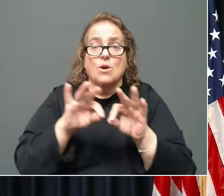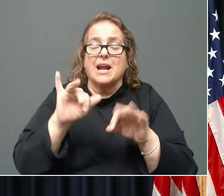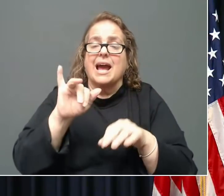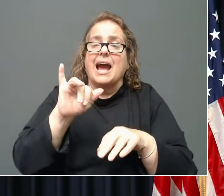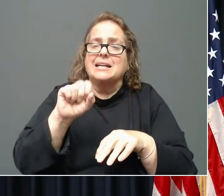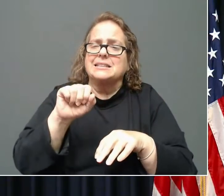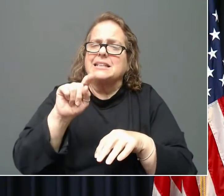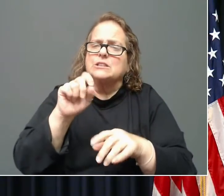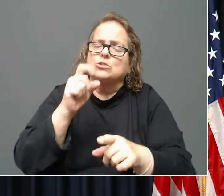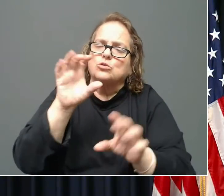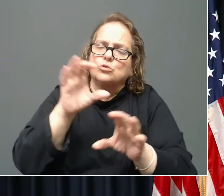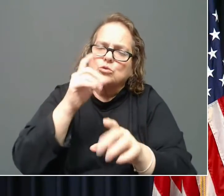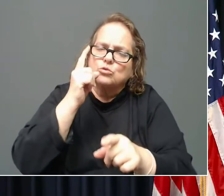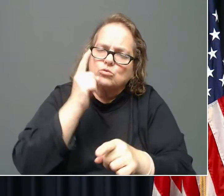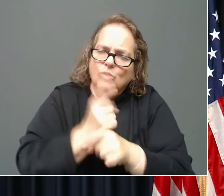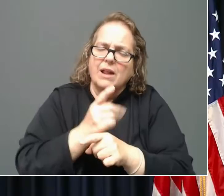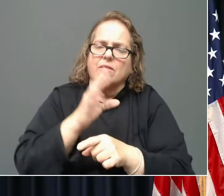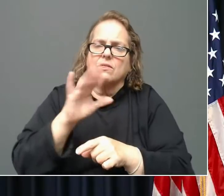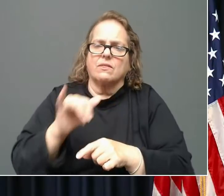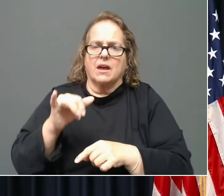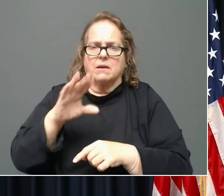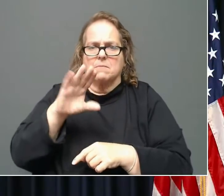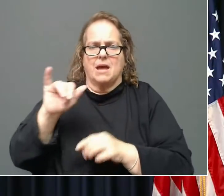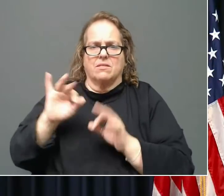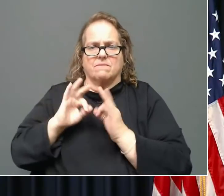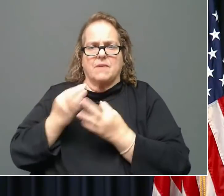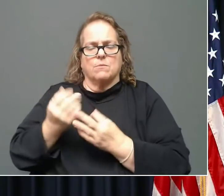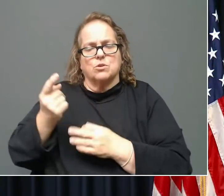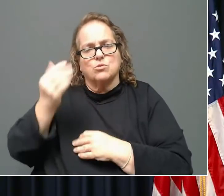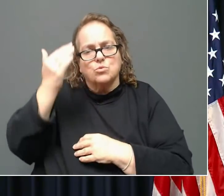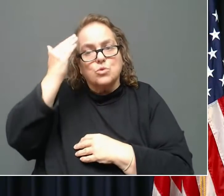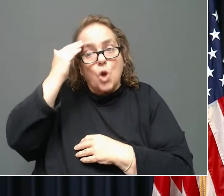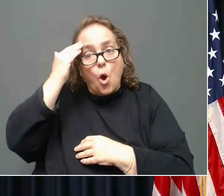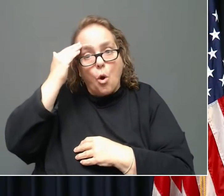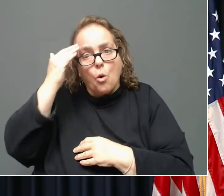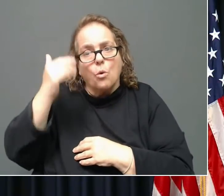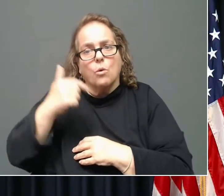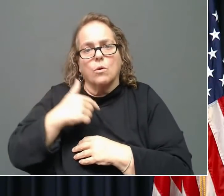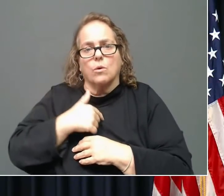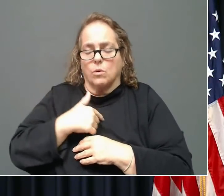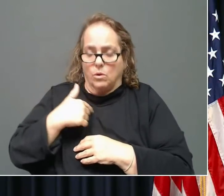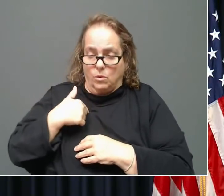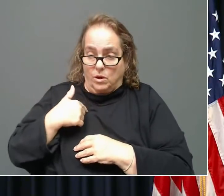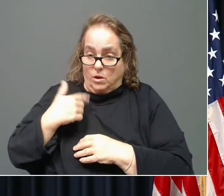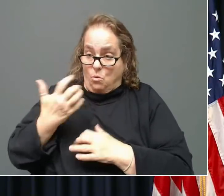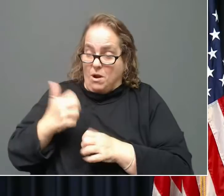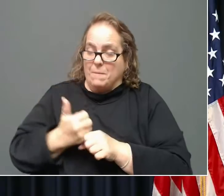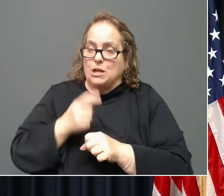and every one of our families, and making sure that when we are through what has been a hellish